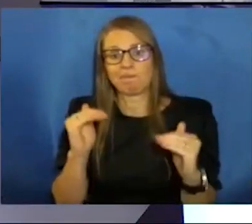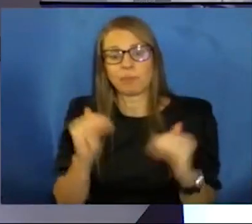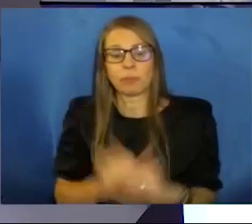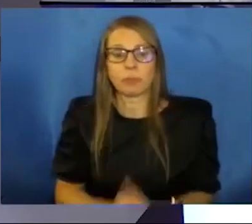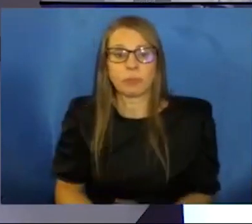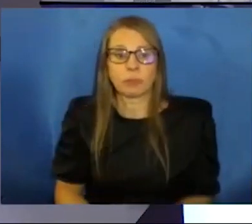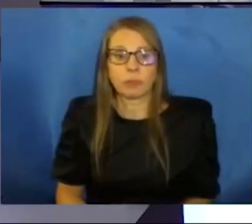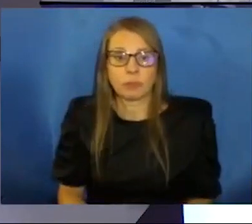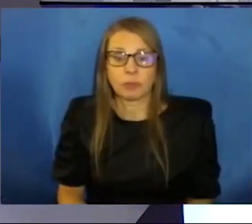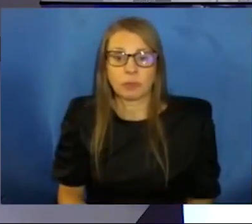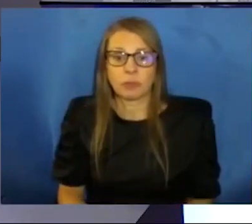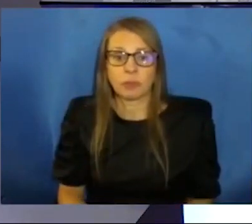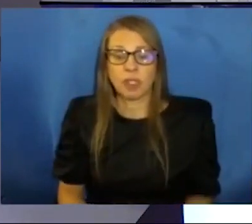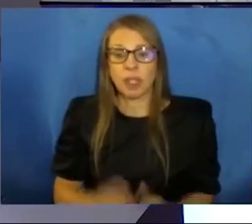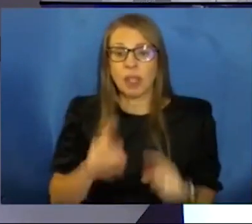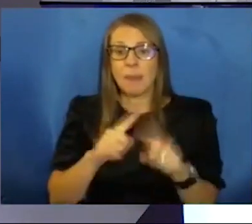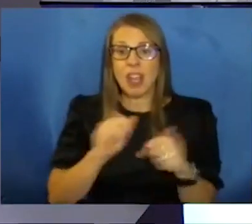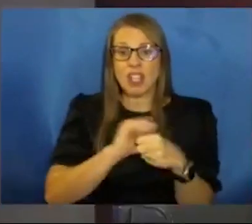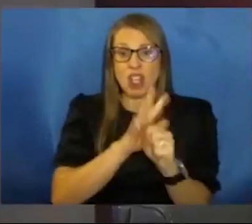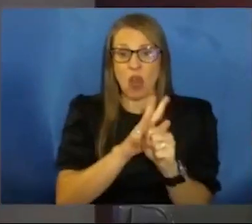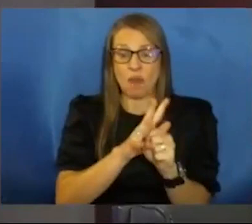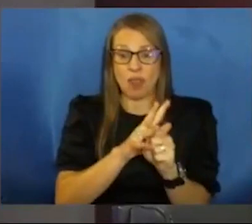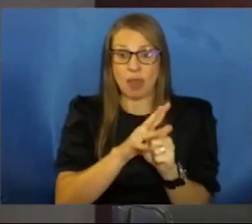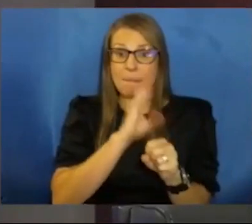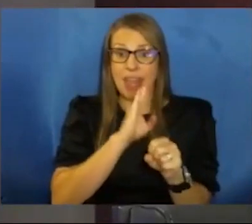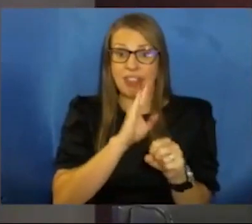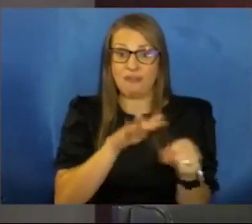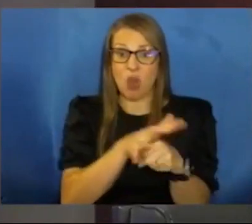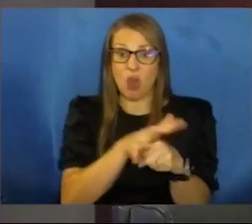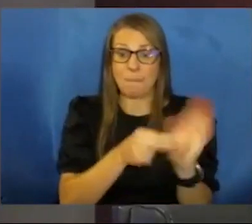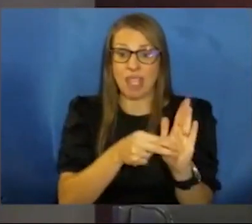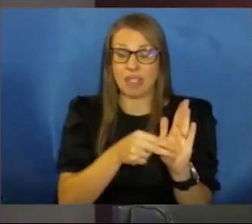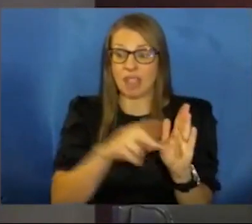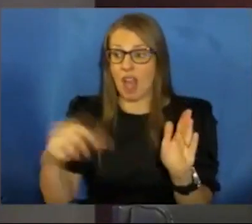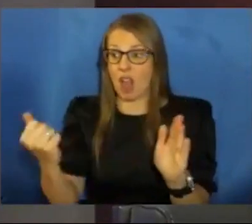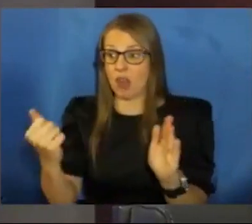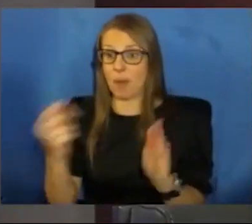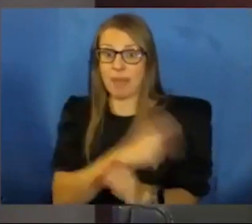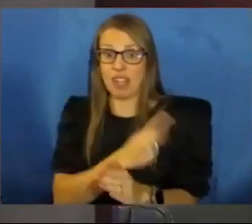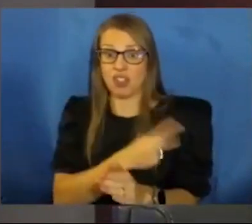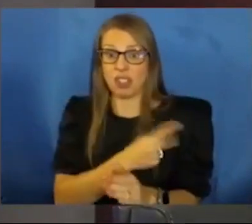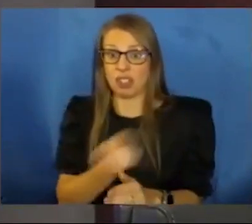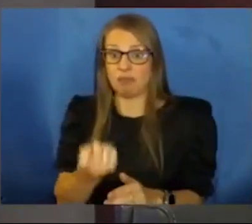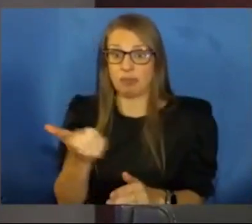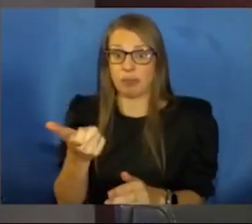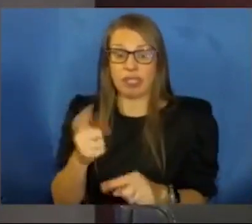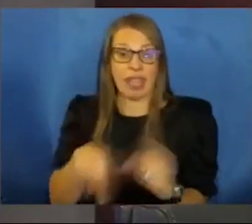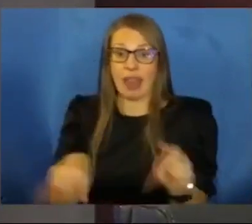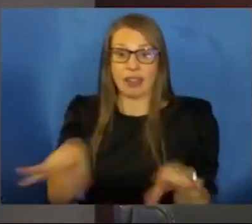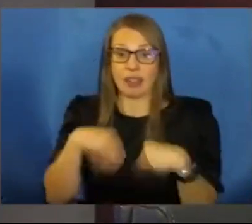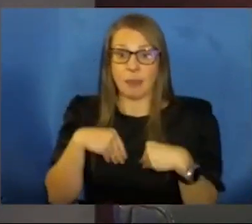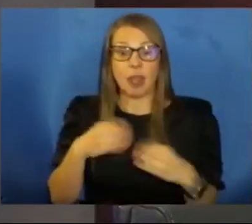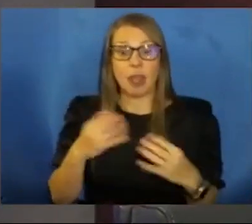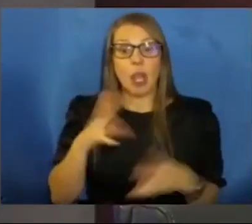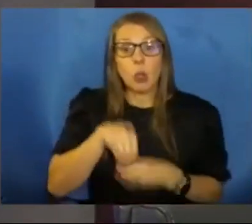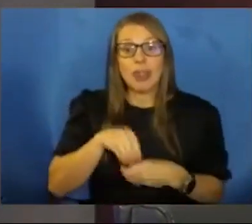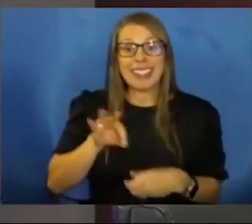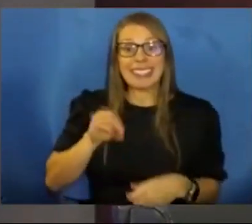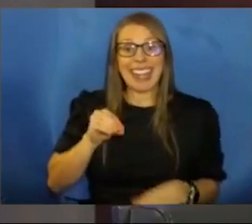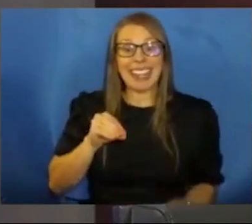things. So it's a mix, and I wouldn't even say COVID is probably the majority of it, but it's certainly a fair amount